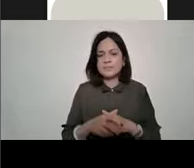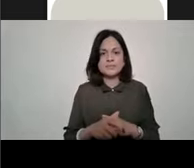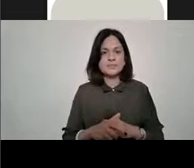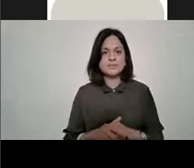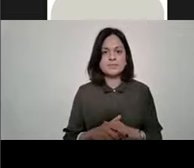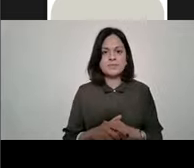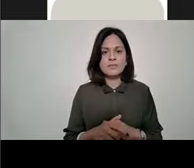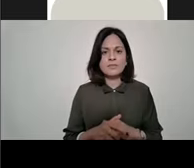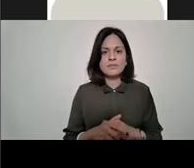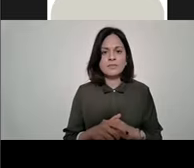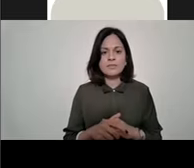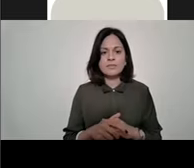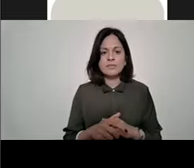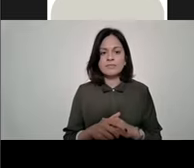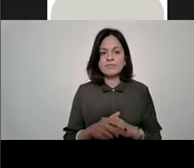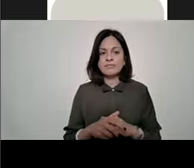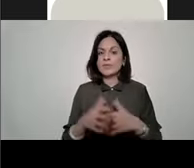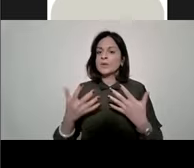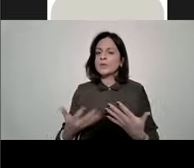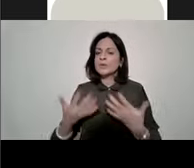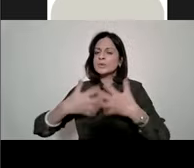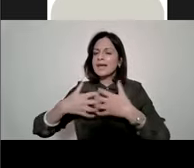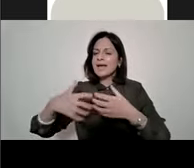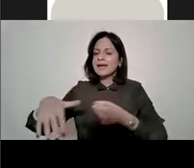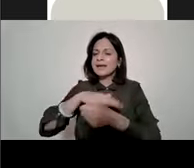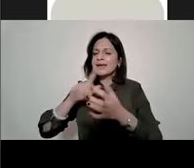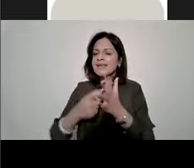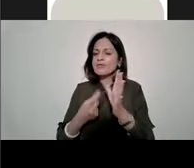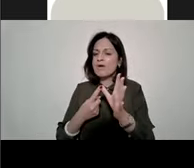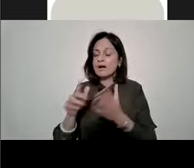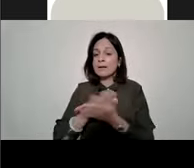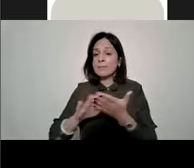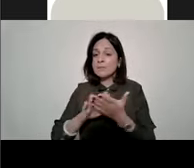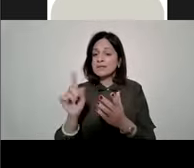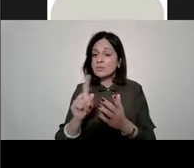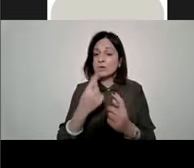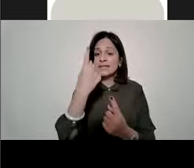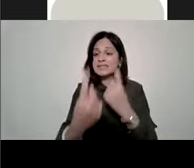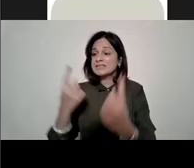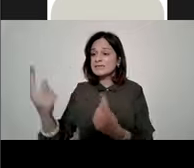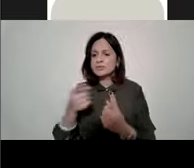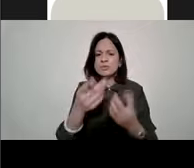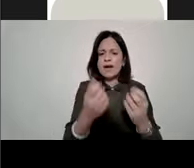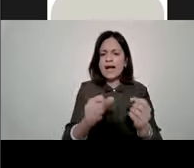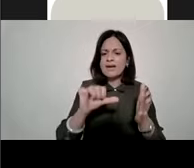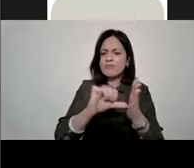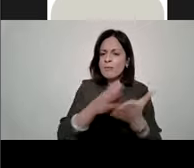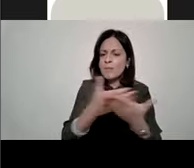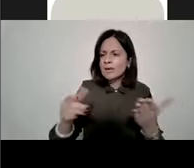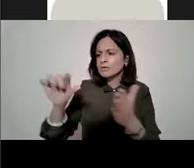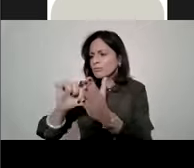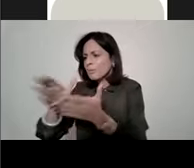And if we were to sum up this era, I guess it's about individuals collaborating to solve their language problems with